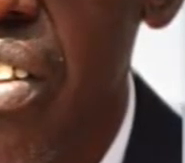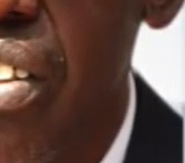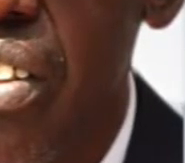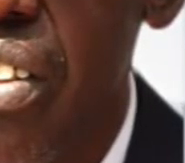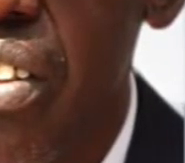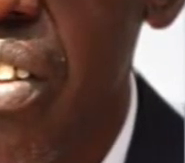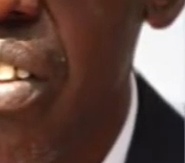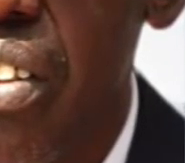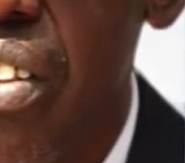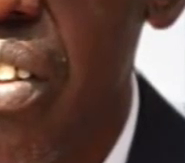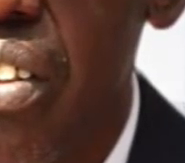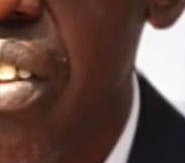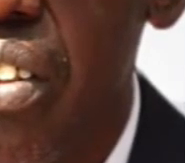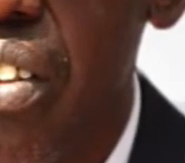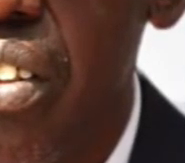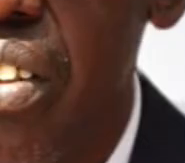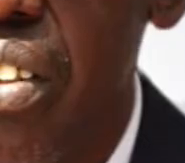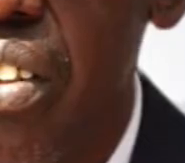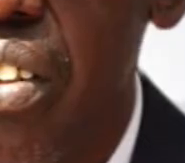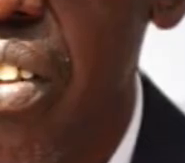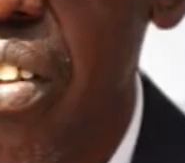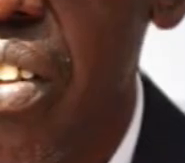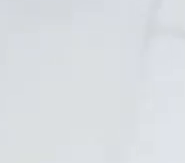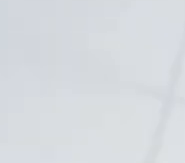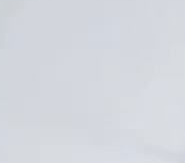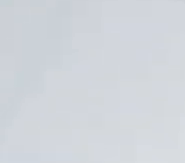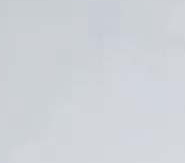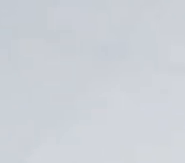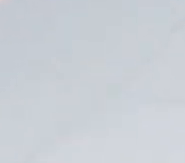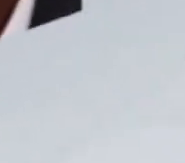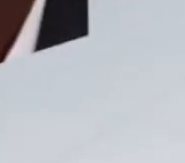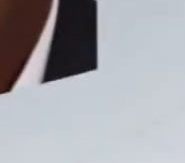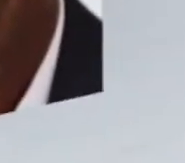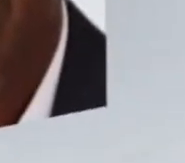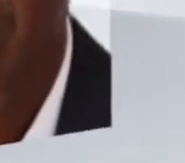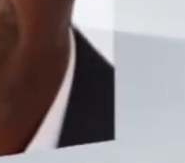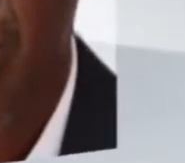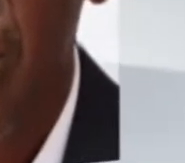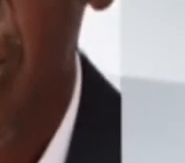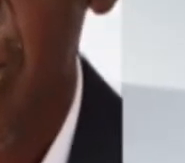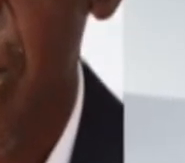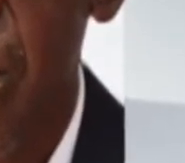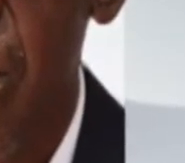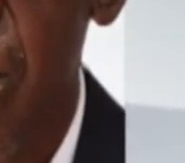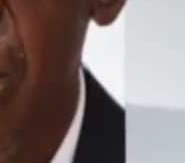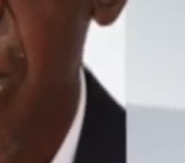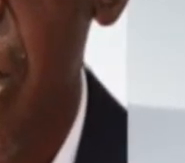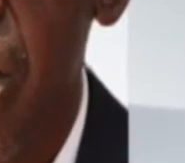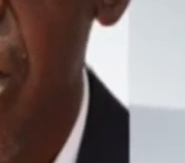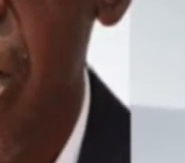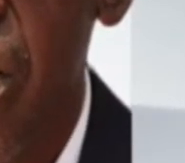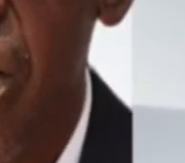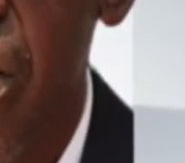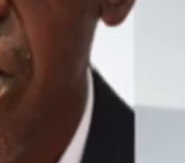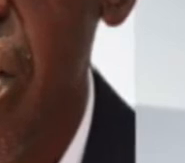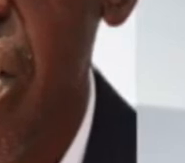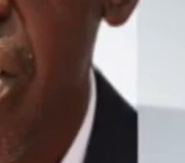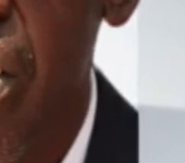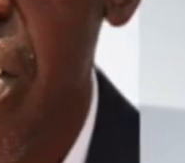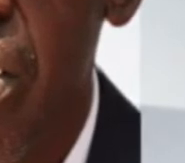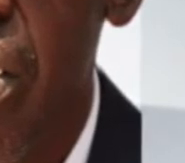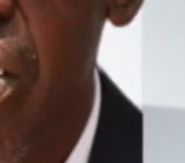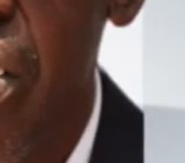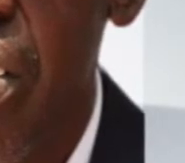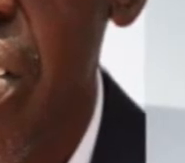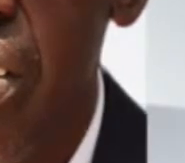the principals have 2 weeks to complete the exercise, failure to which release of grants to the schools will be suspended or